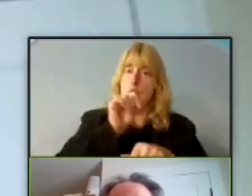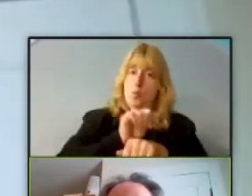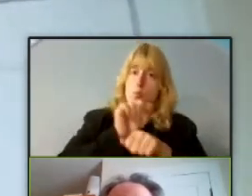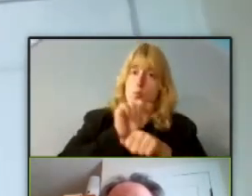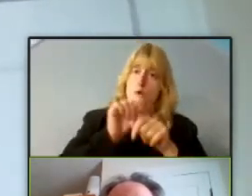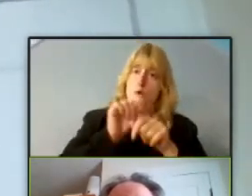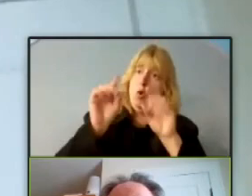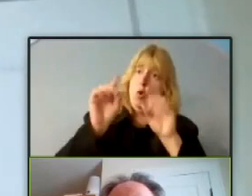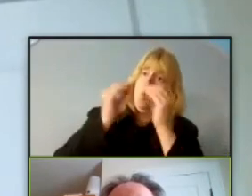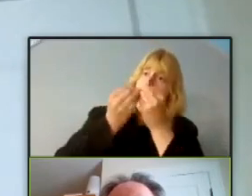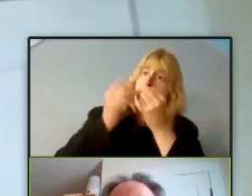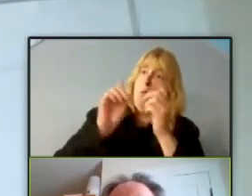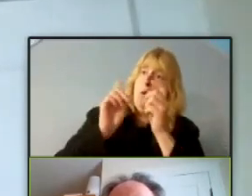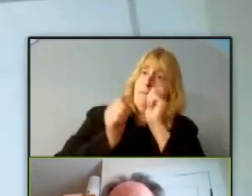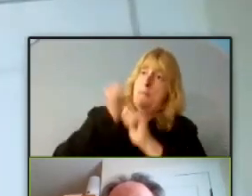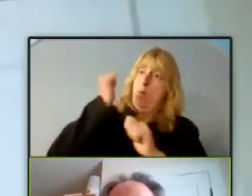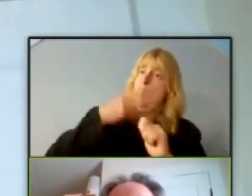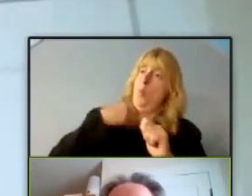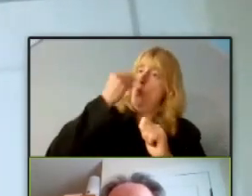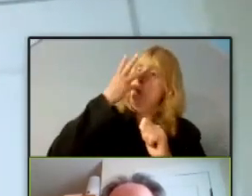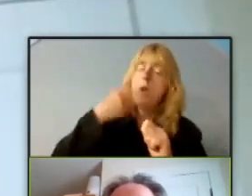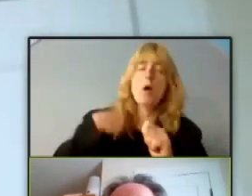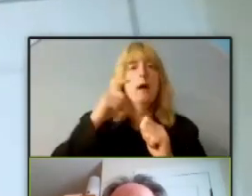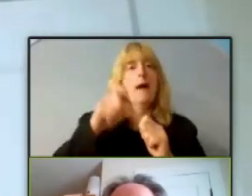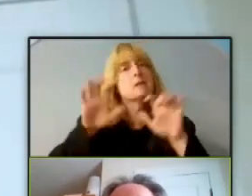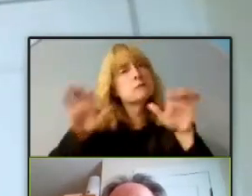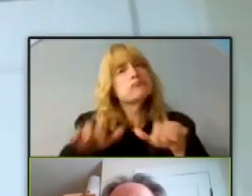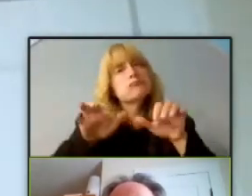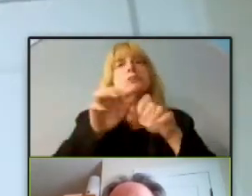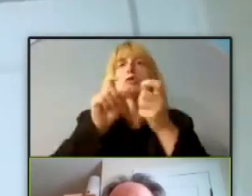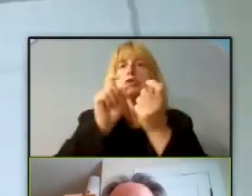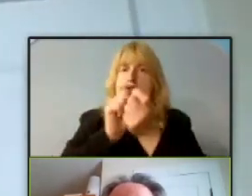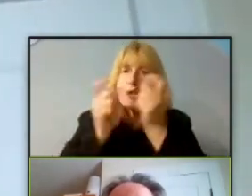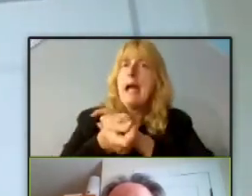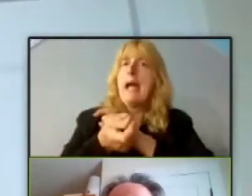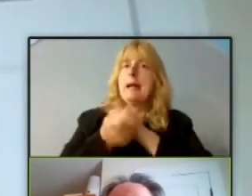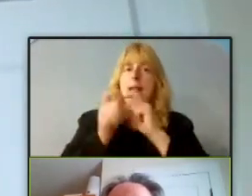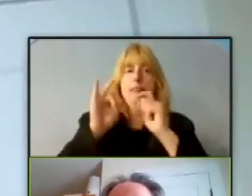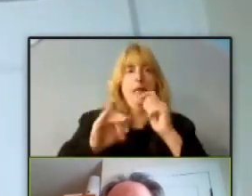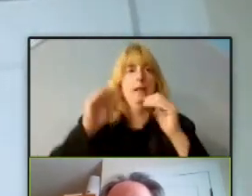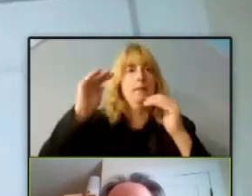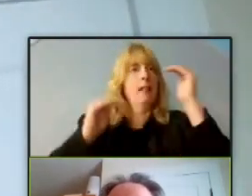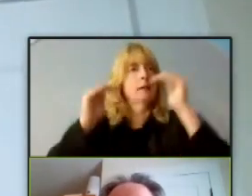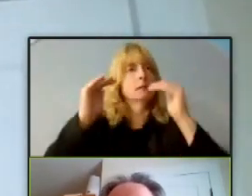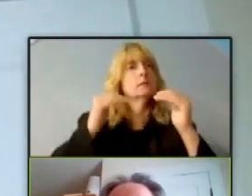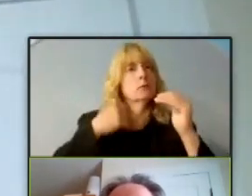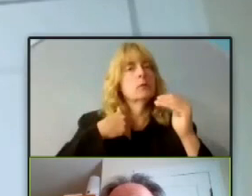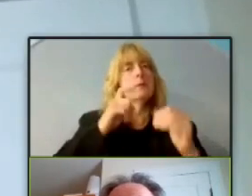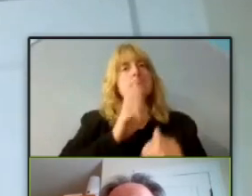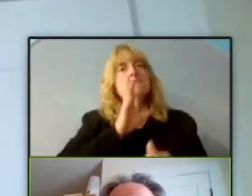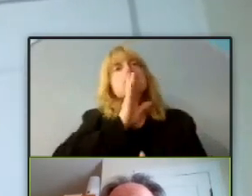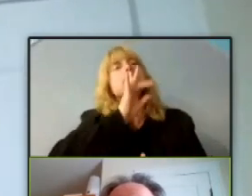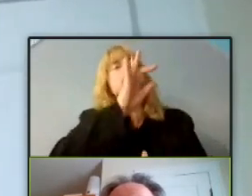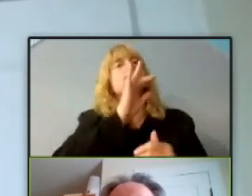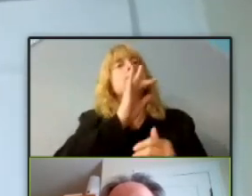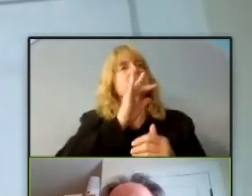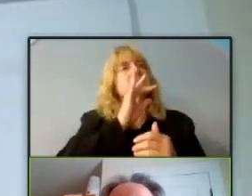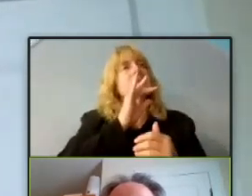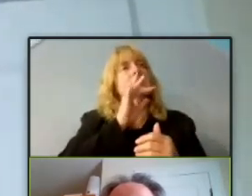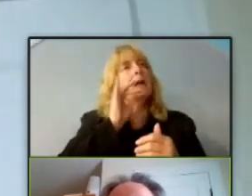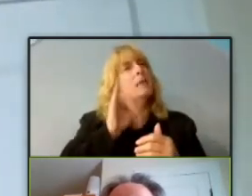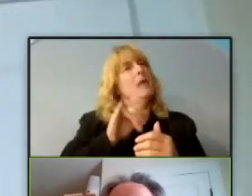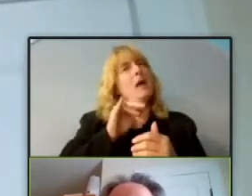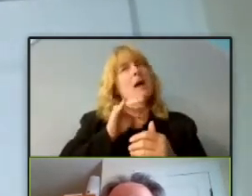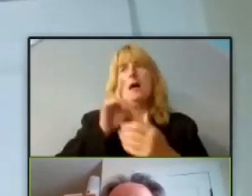we need to actively work to change that balance of power. We must speak up for diversity and against racism and not expect that to